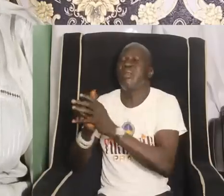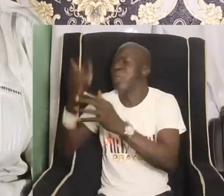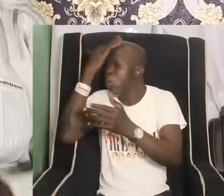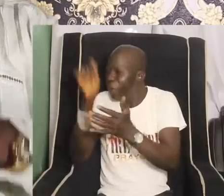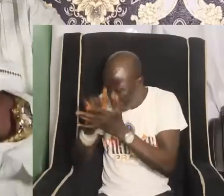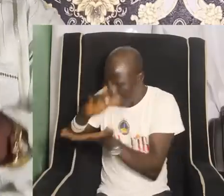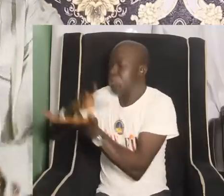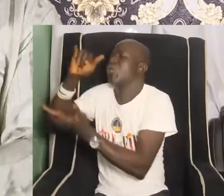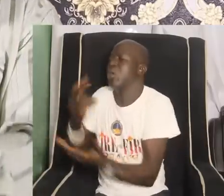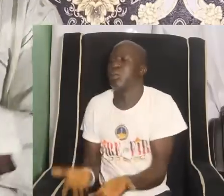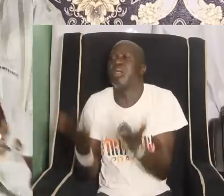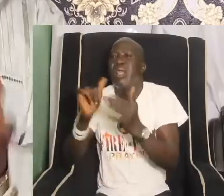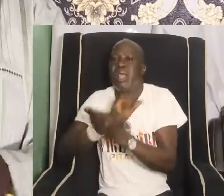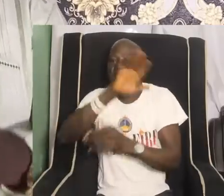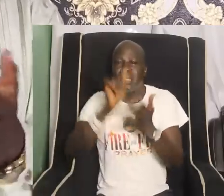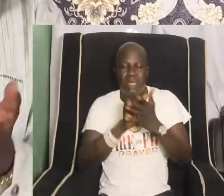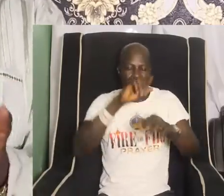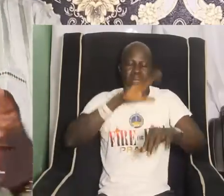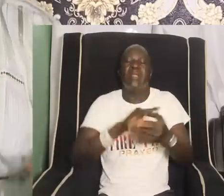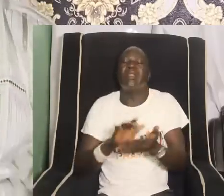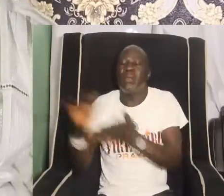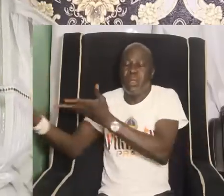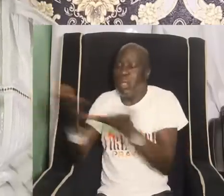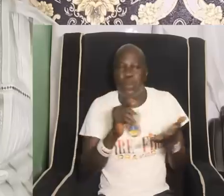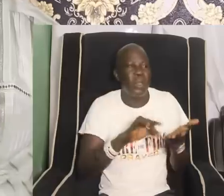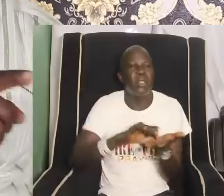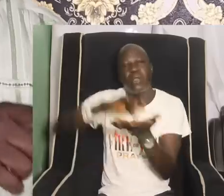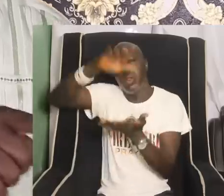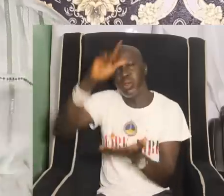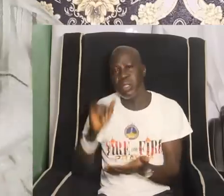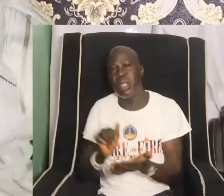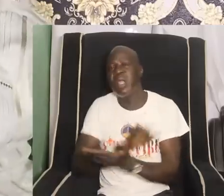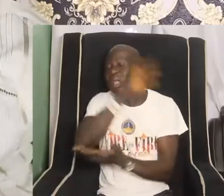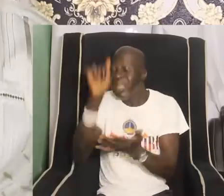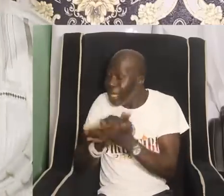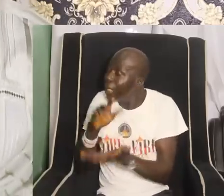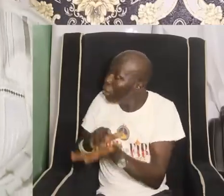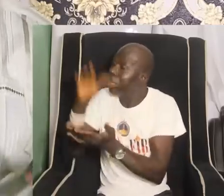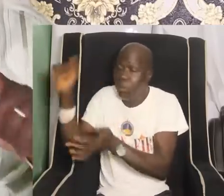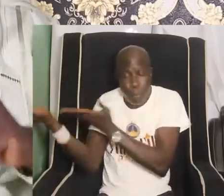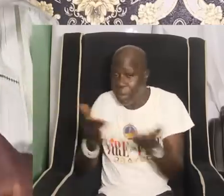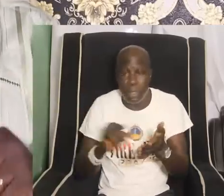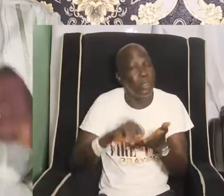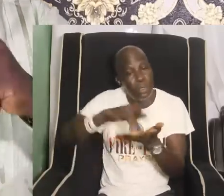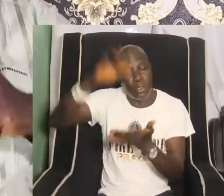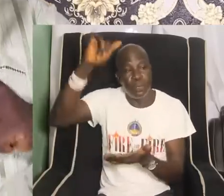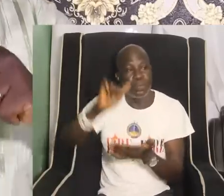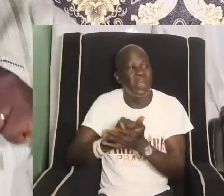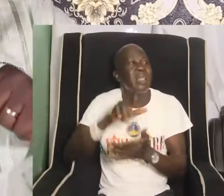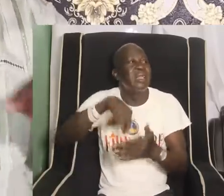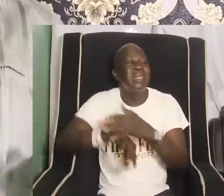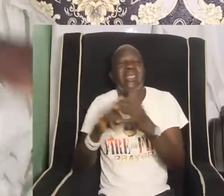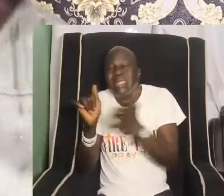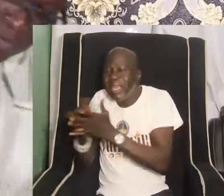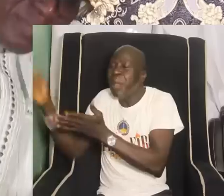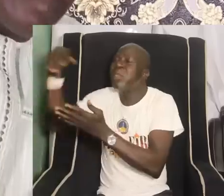will raise anger. Ògo tán ògo á gbé ògo dìde. They will praise glory. Sọ wá lé ògo tán gbé dìde yìí. This glory that has been raised. Ìyẹn là ń pè ní